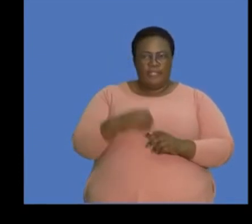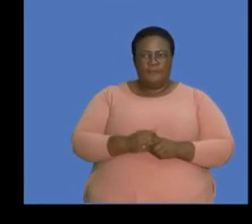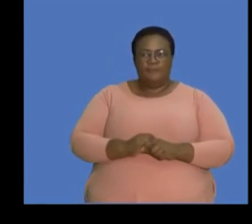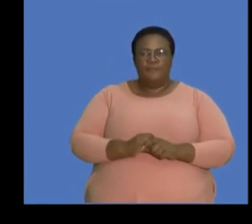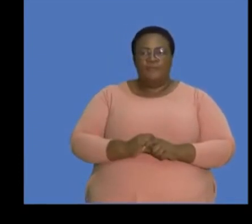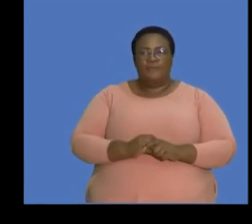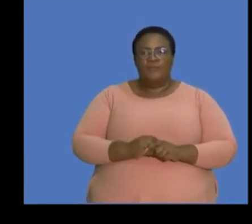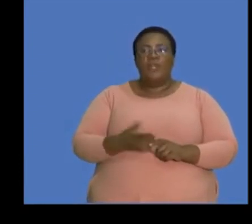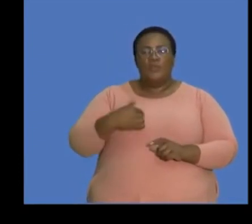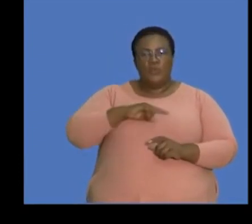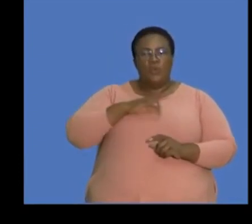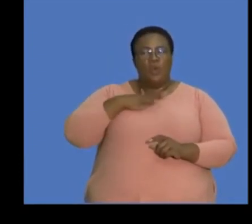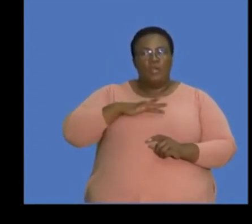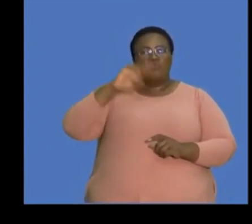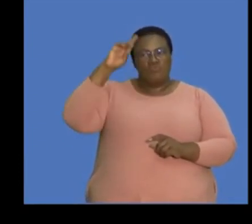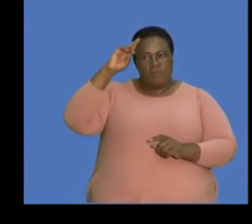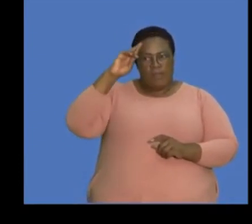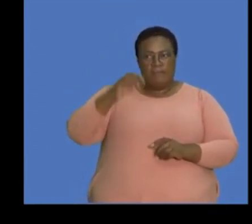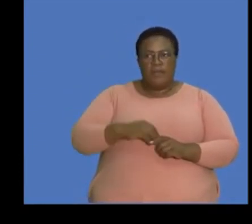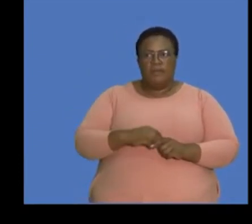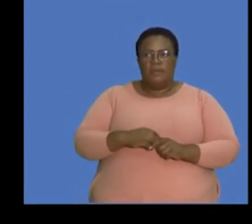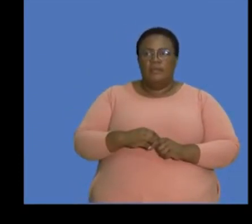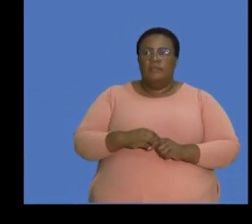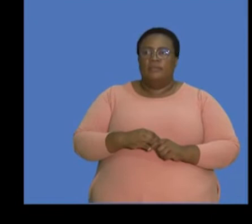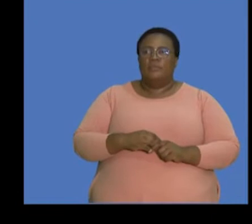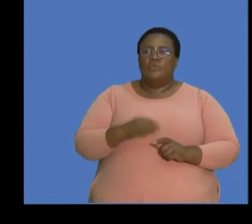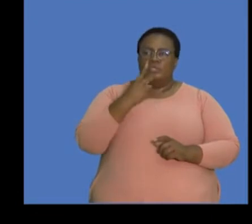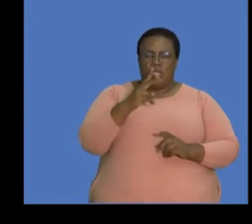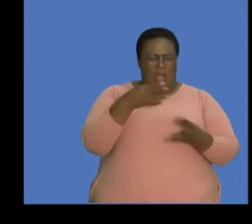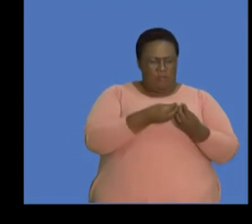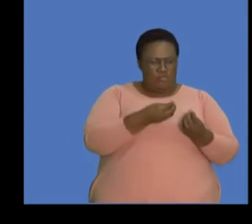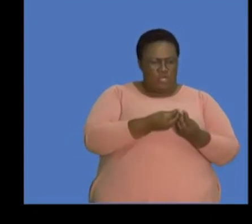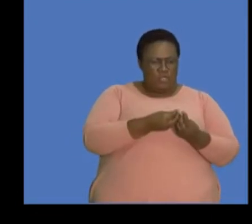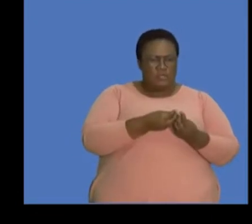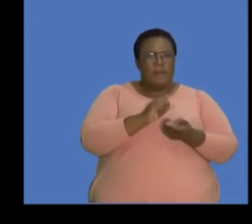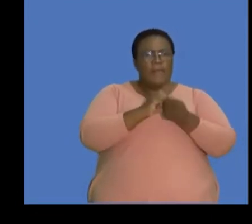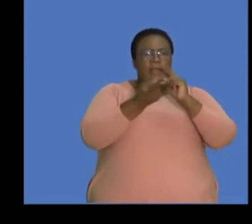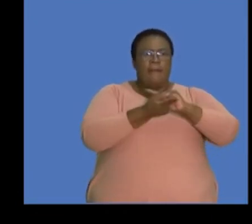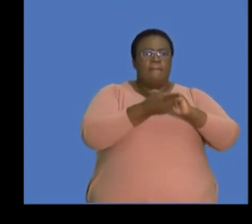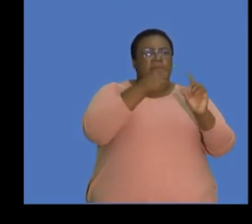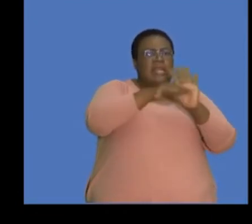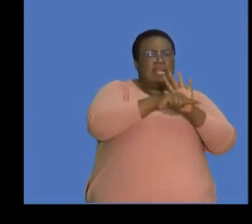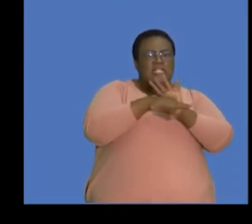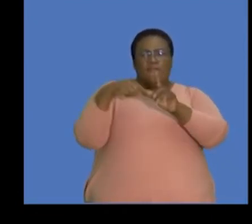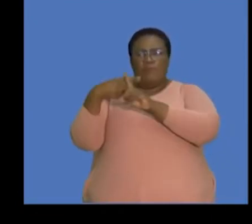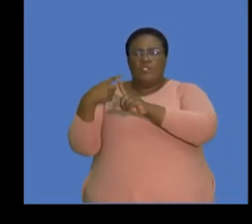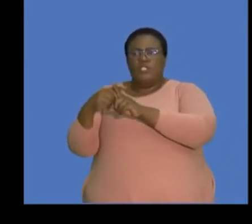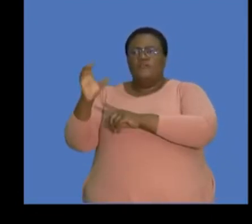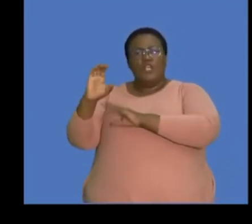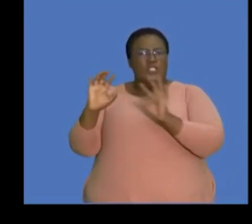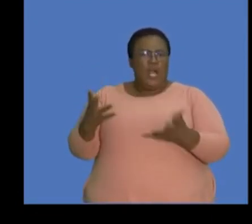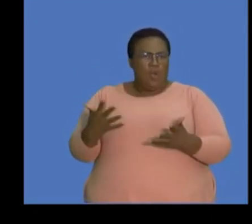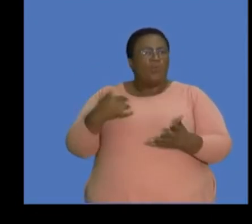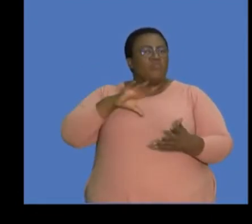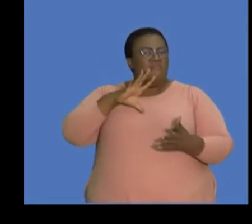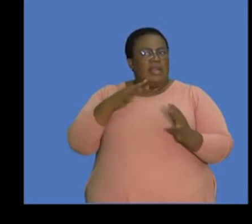again that we just want to remind ourselves of. We have managed to look at how objects become negatively or positively charged. We're fine with that.